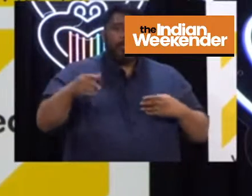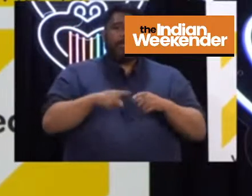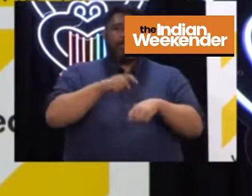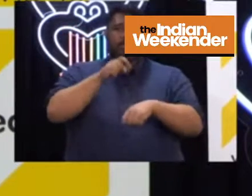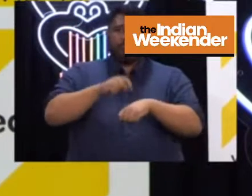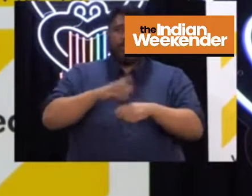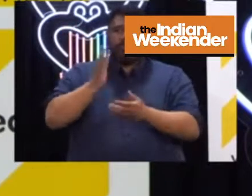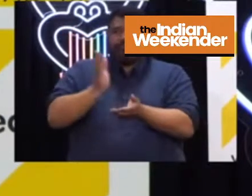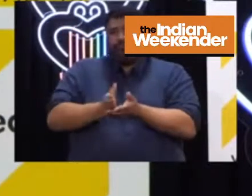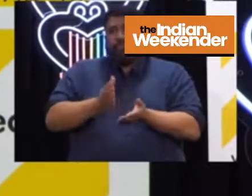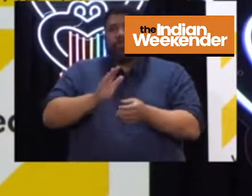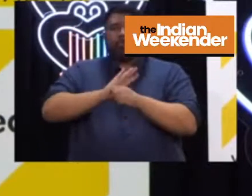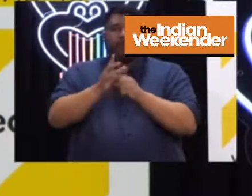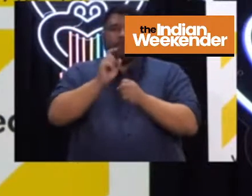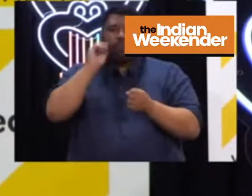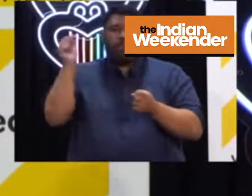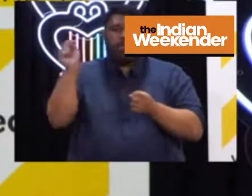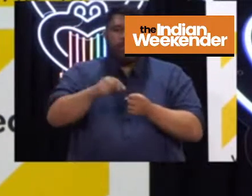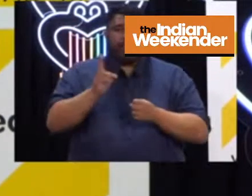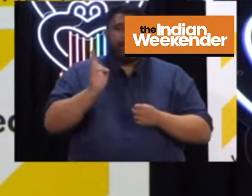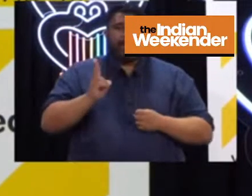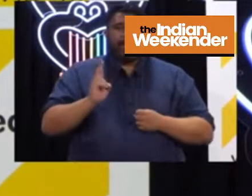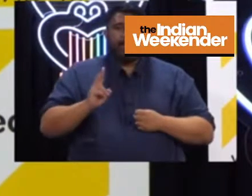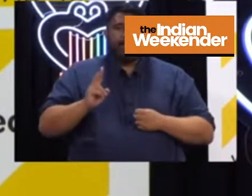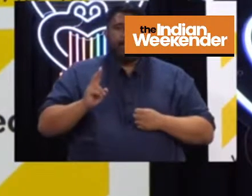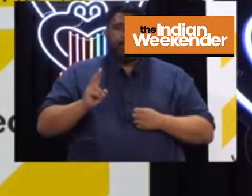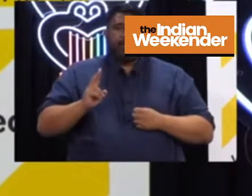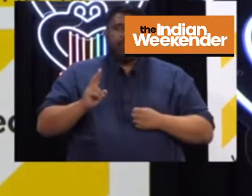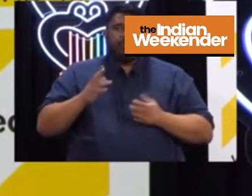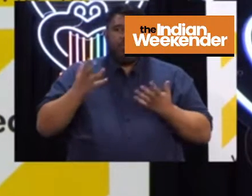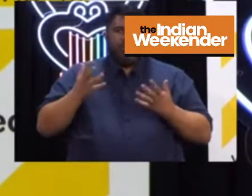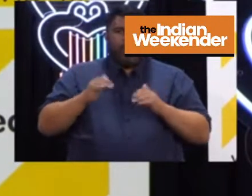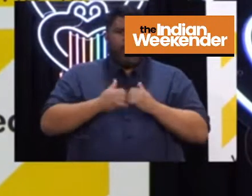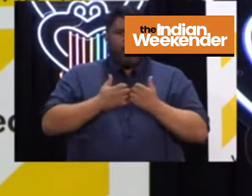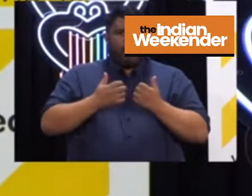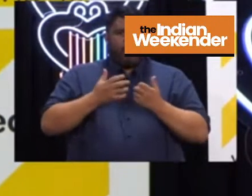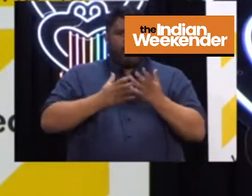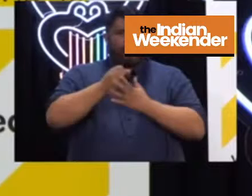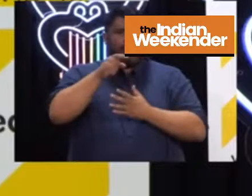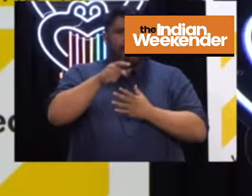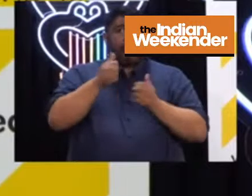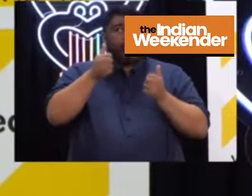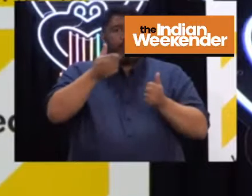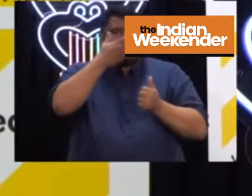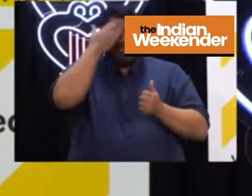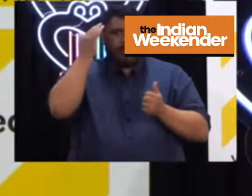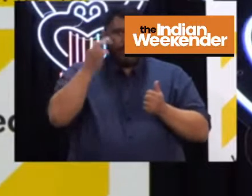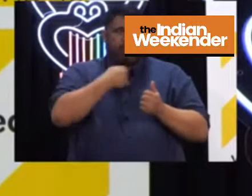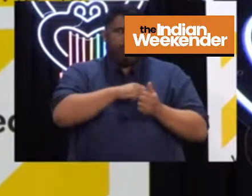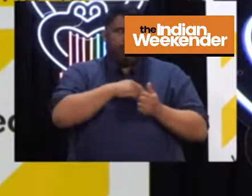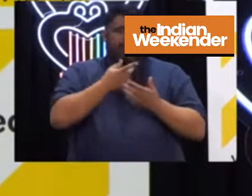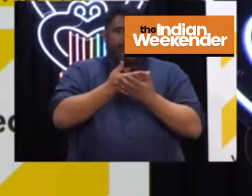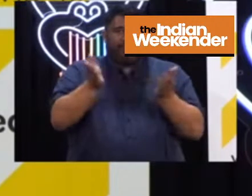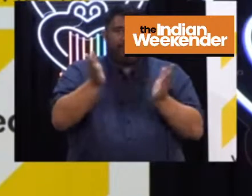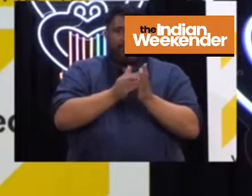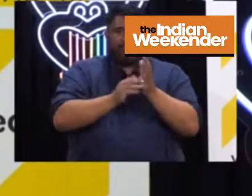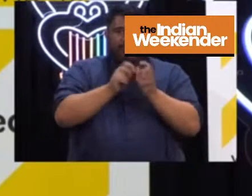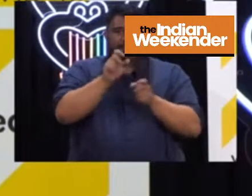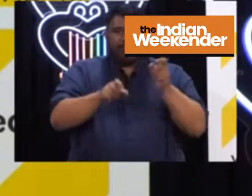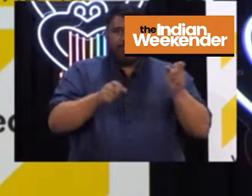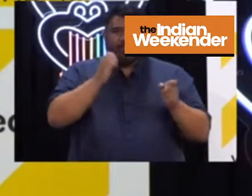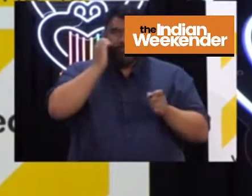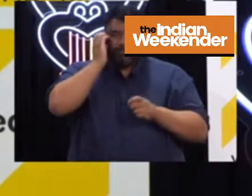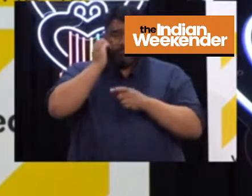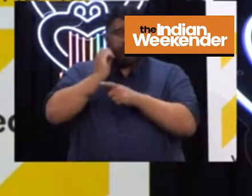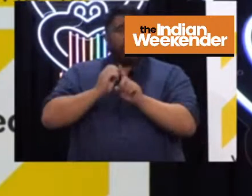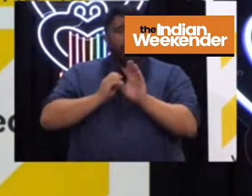I think I would challenge that. You will have seen that when we released our plans around reopening, which still stand, they